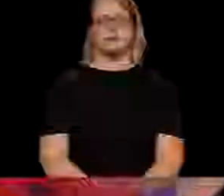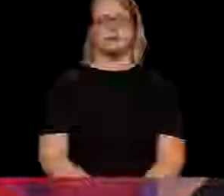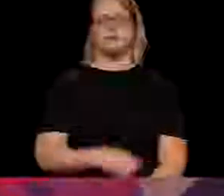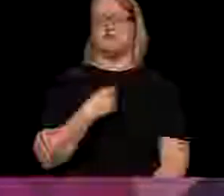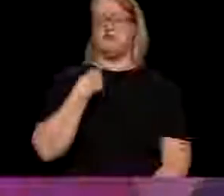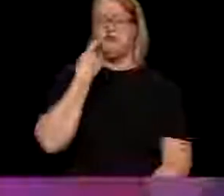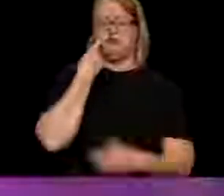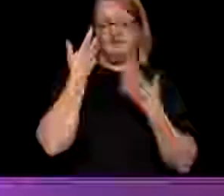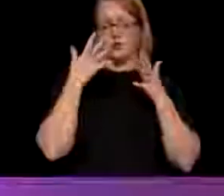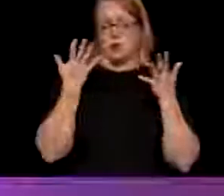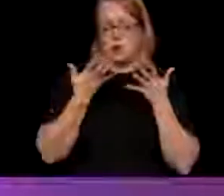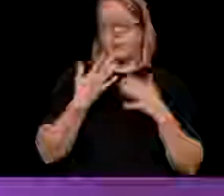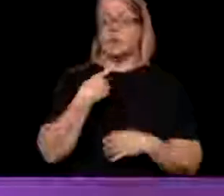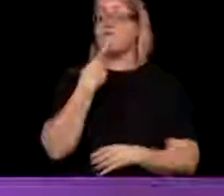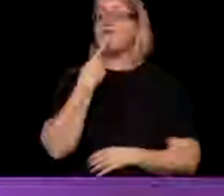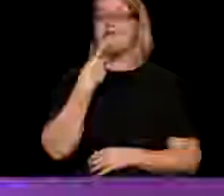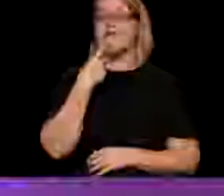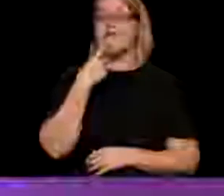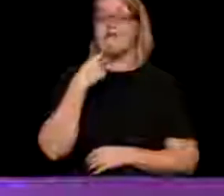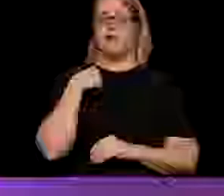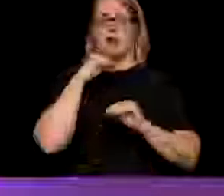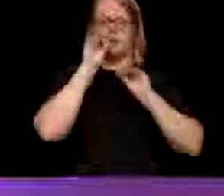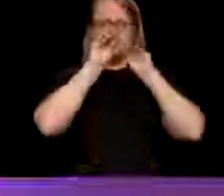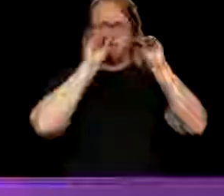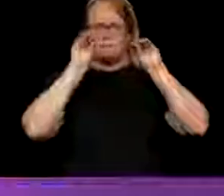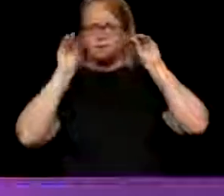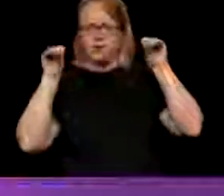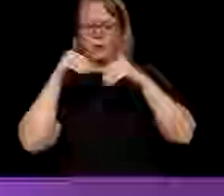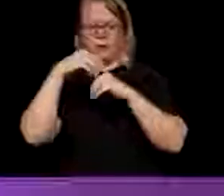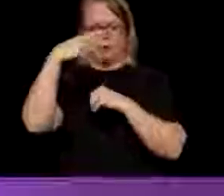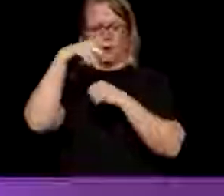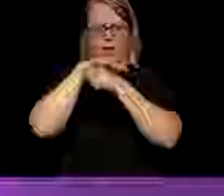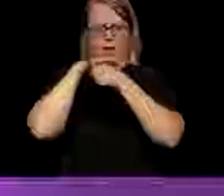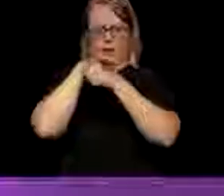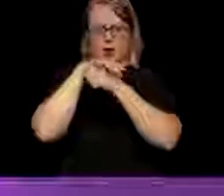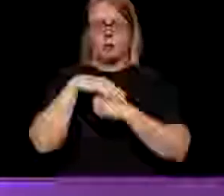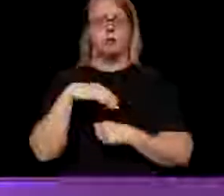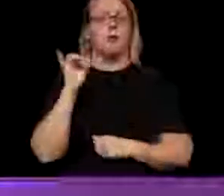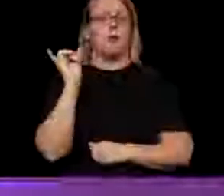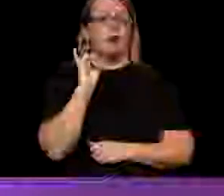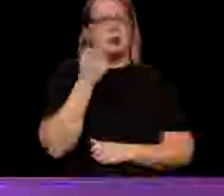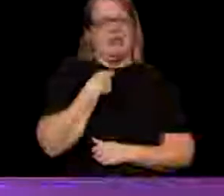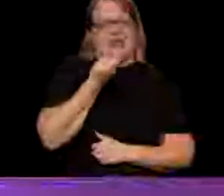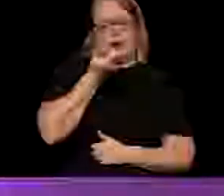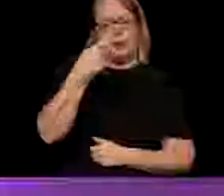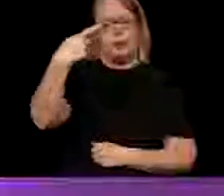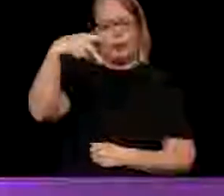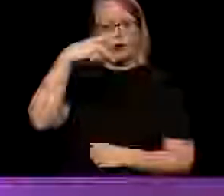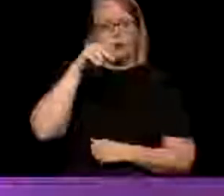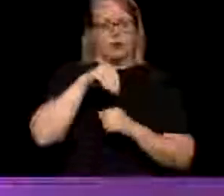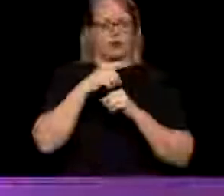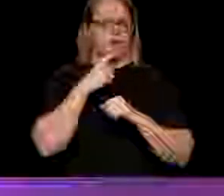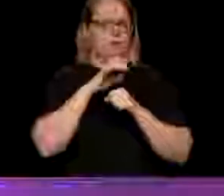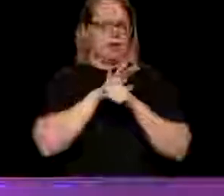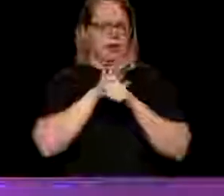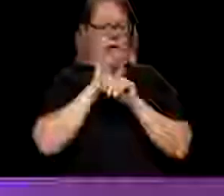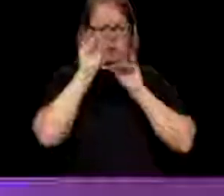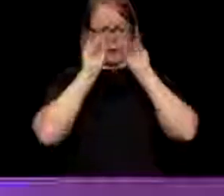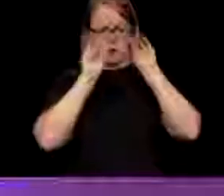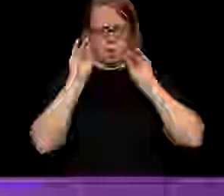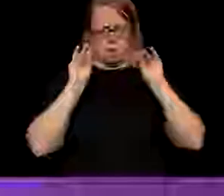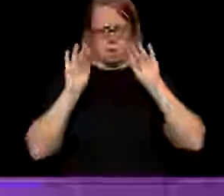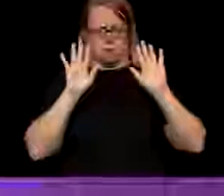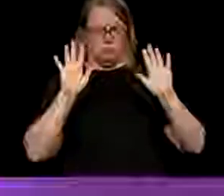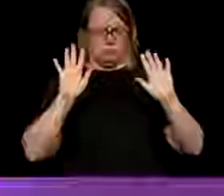Okay, I put little bits of red into the purple. I've also added tiny touches of purple into that